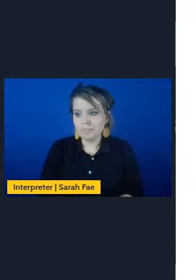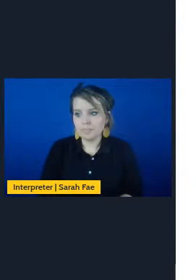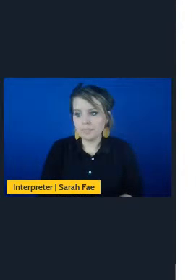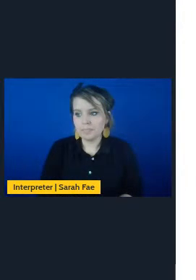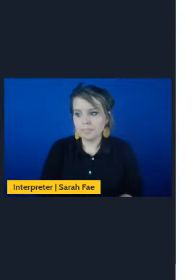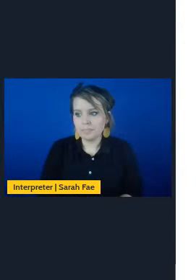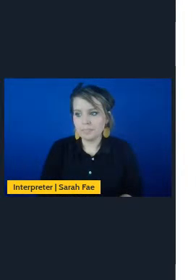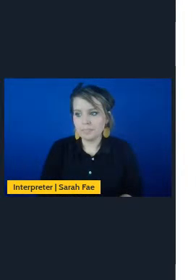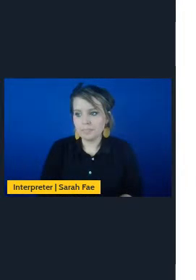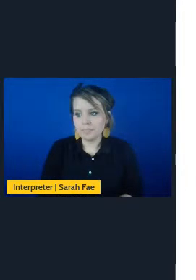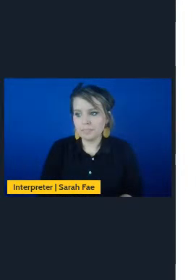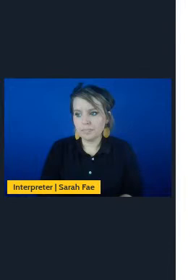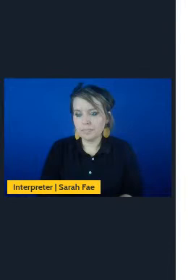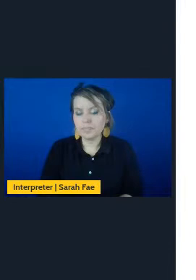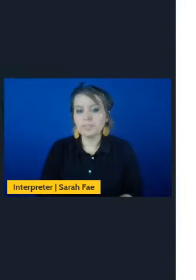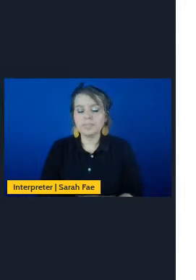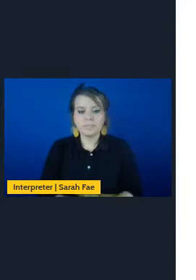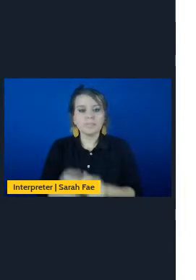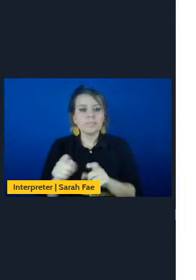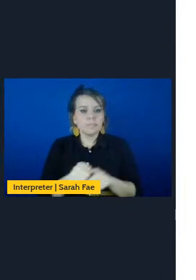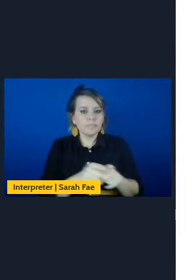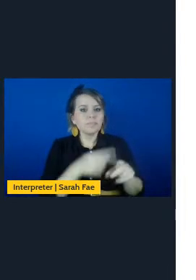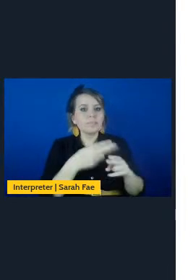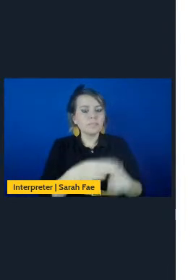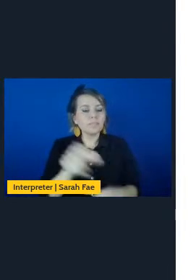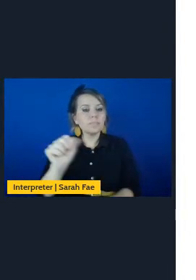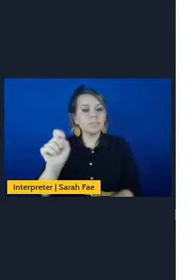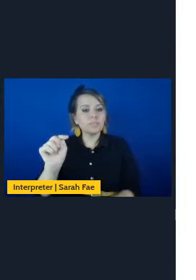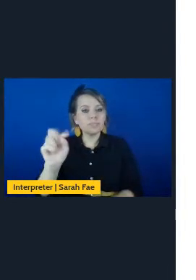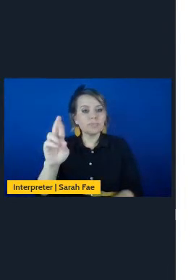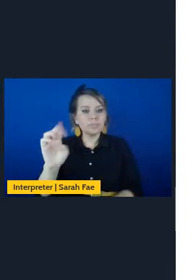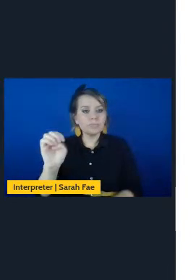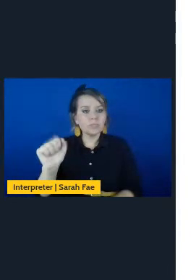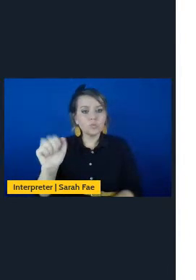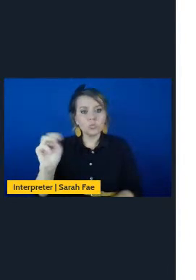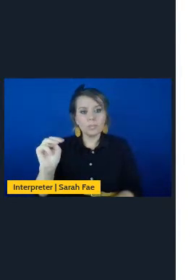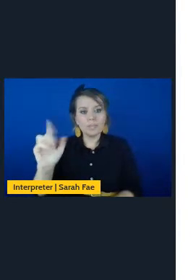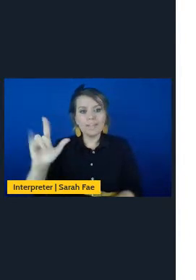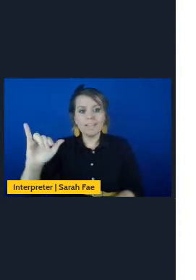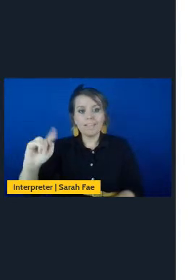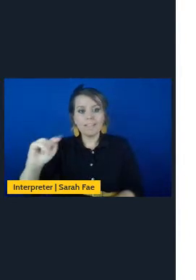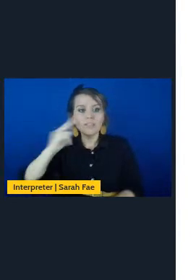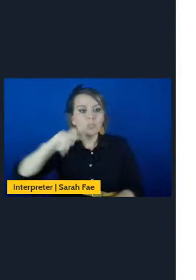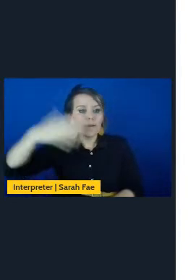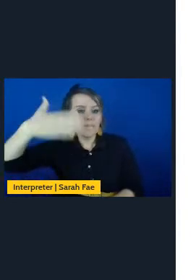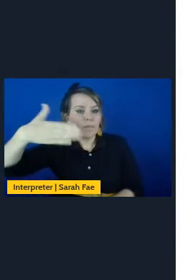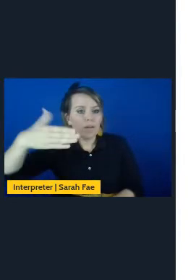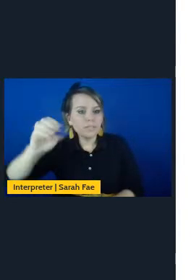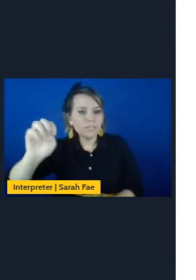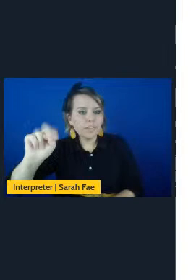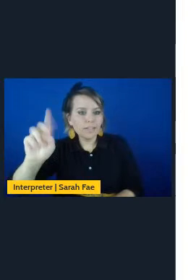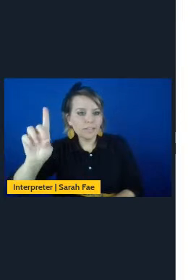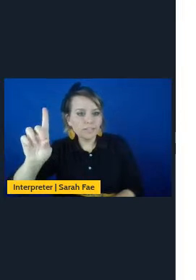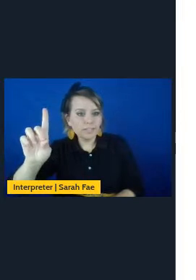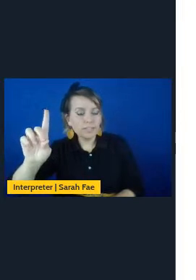something called as Streamlit for its front end. And